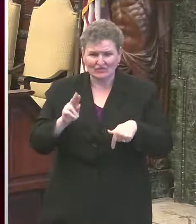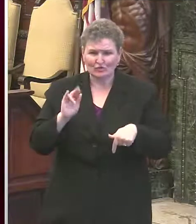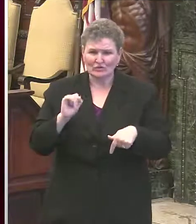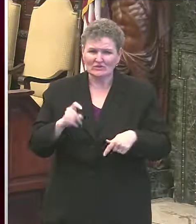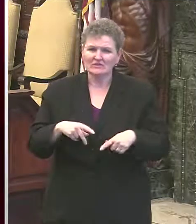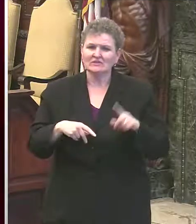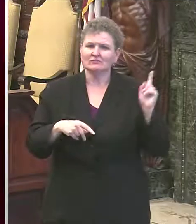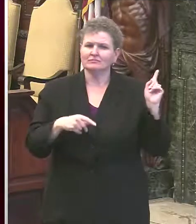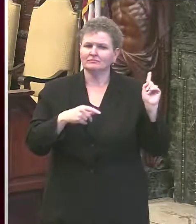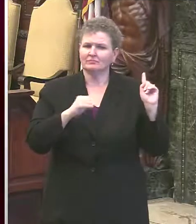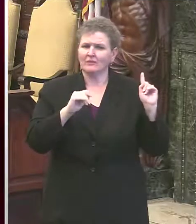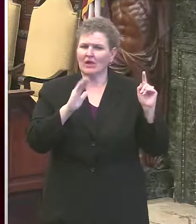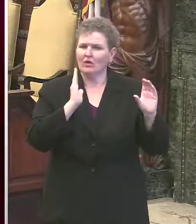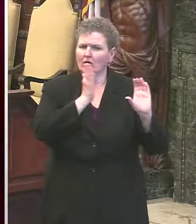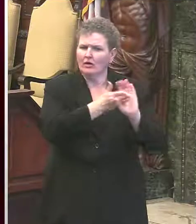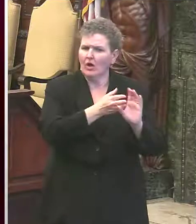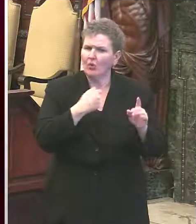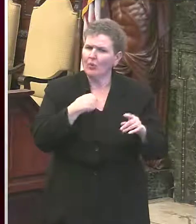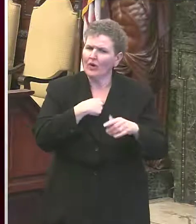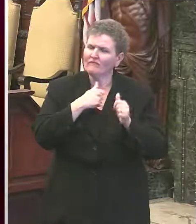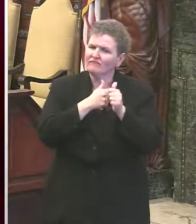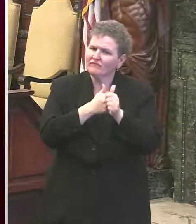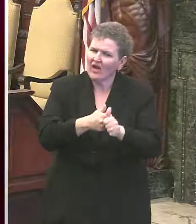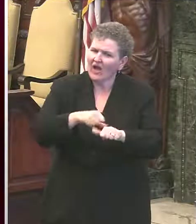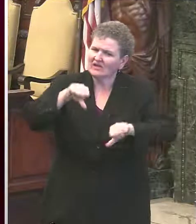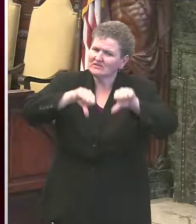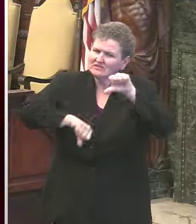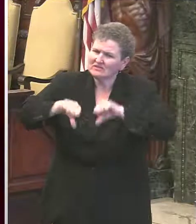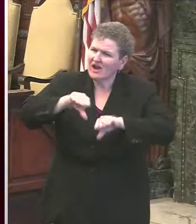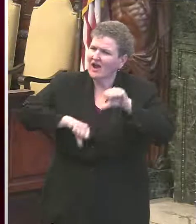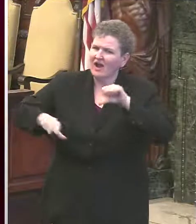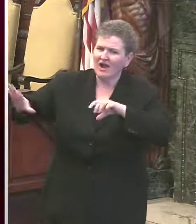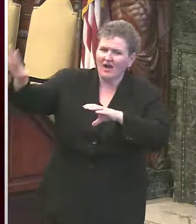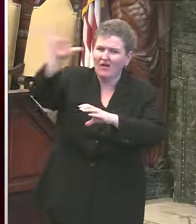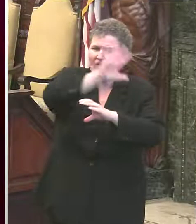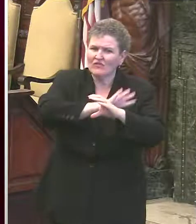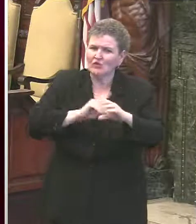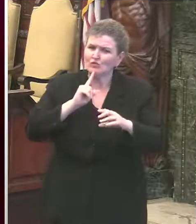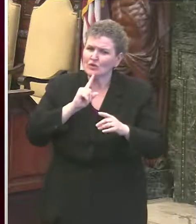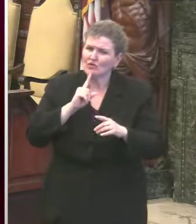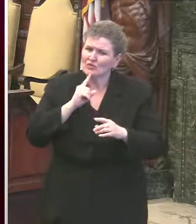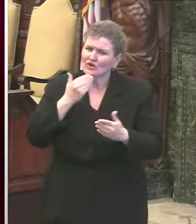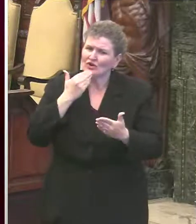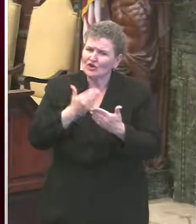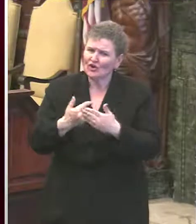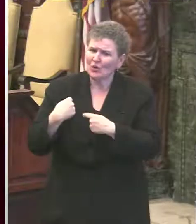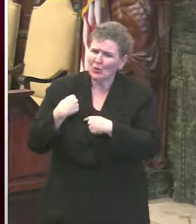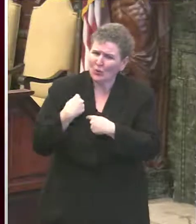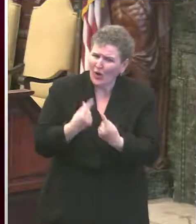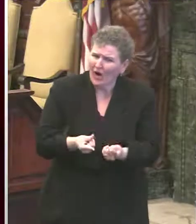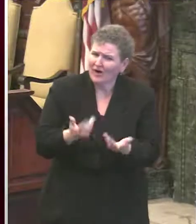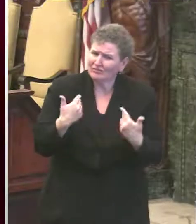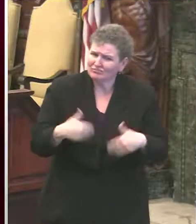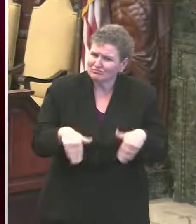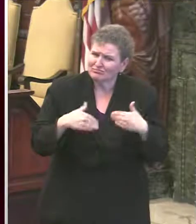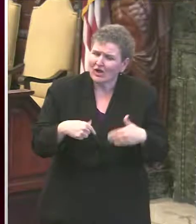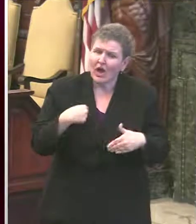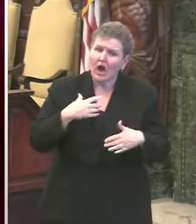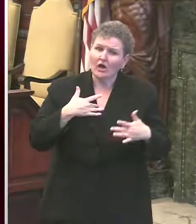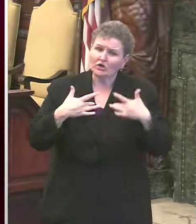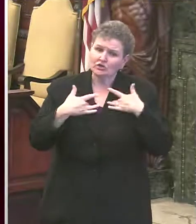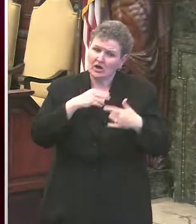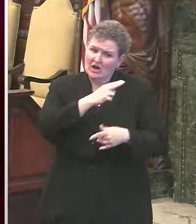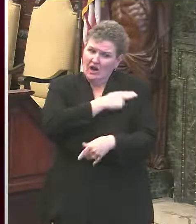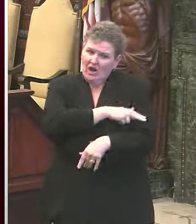think that's what's put us in a position to do as well as we've done. The big concern for us is when hospital admissions start going